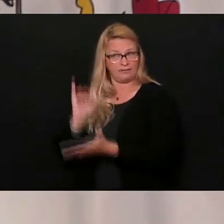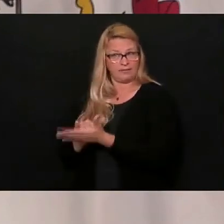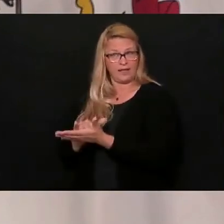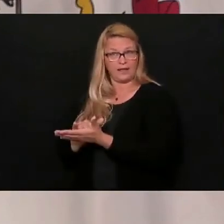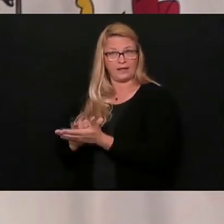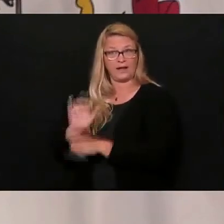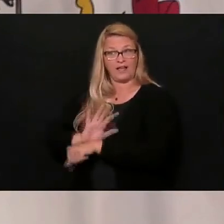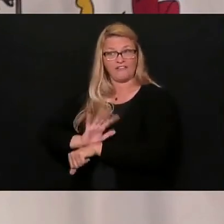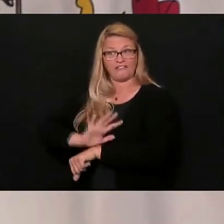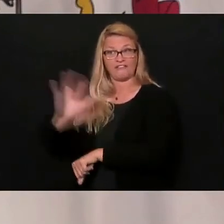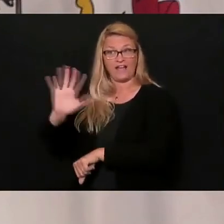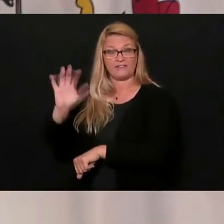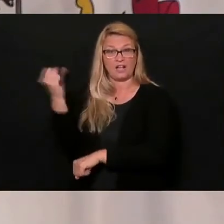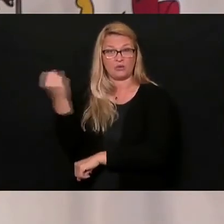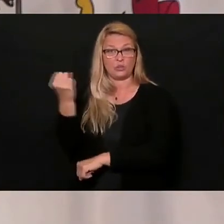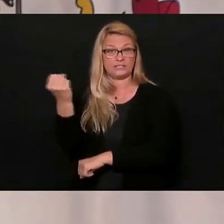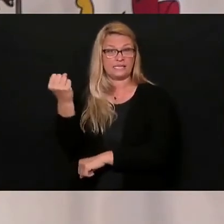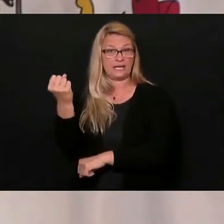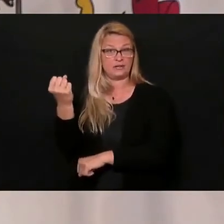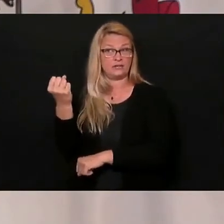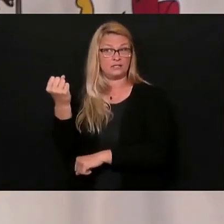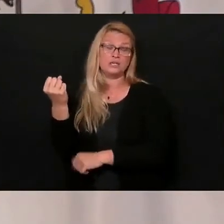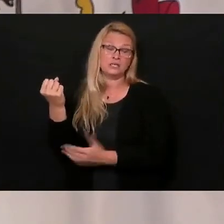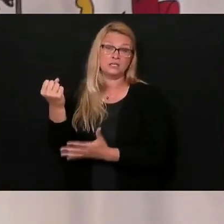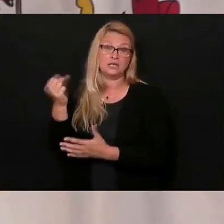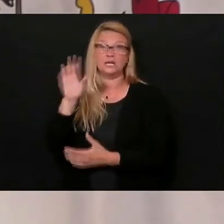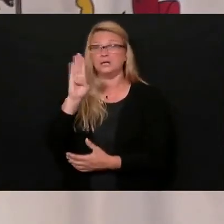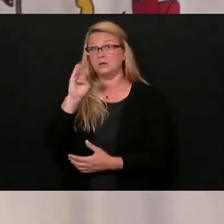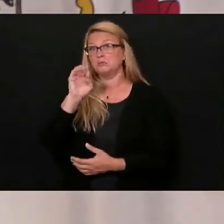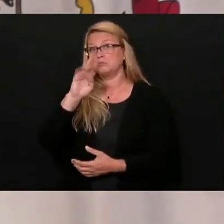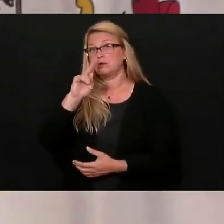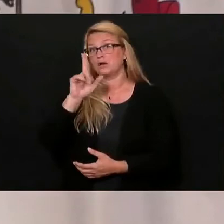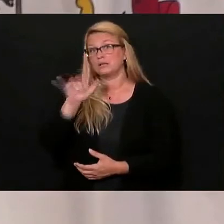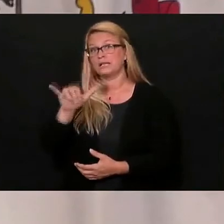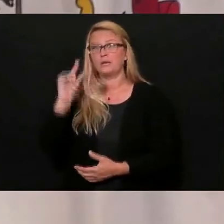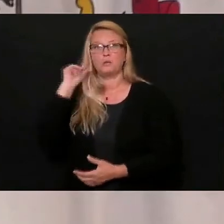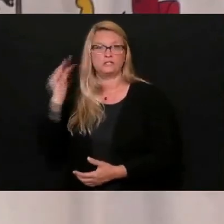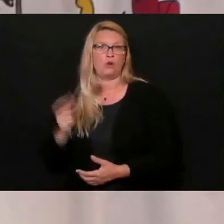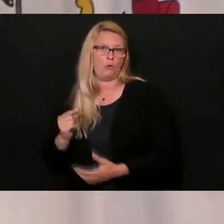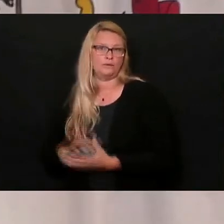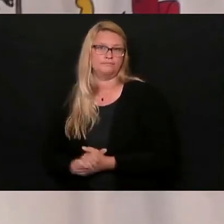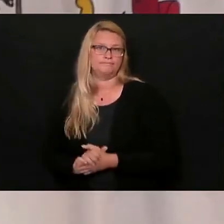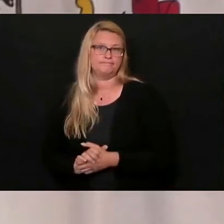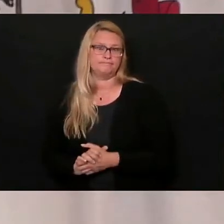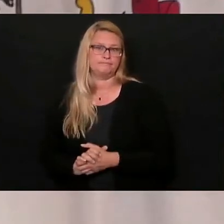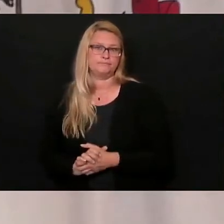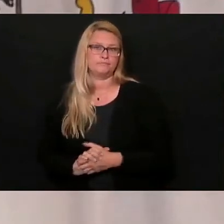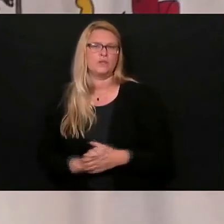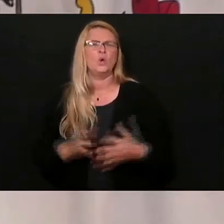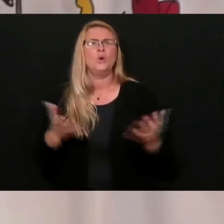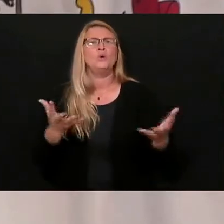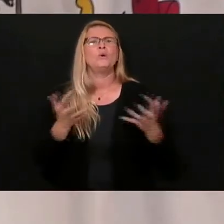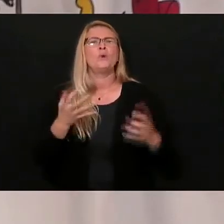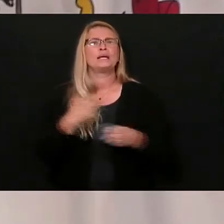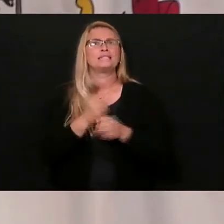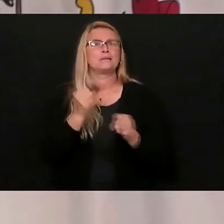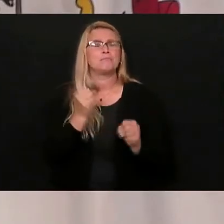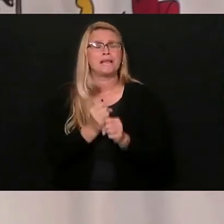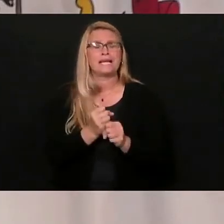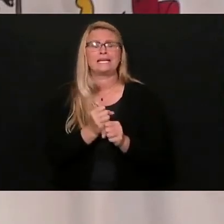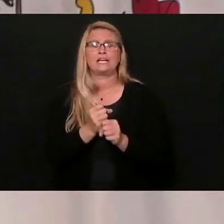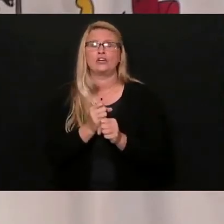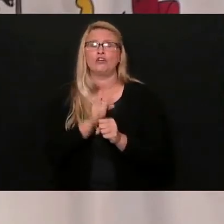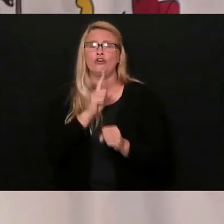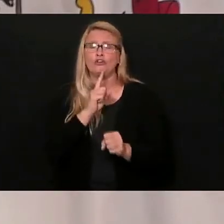5 o'clock on Saturday, we would have said Berkeley County's in the gold. We wanted to make absolutely